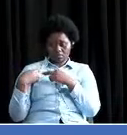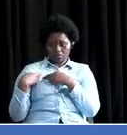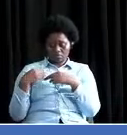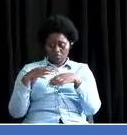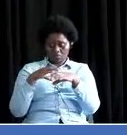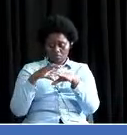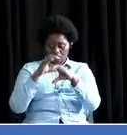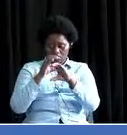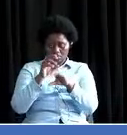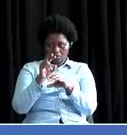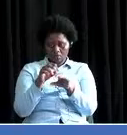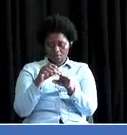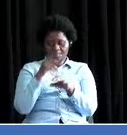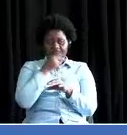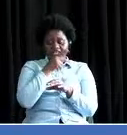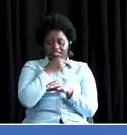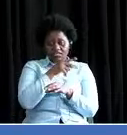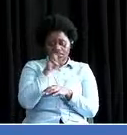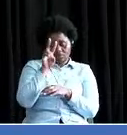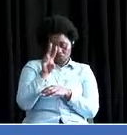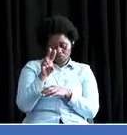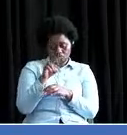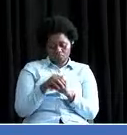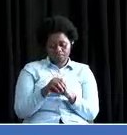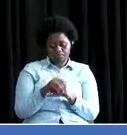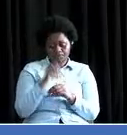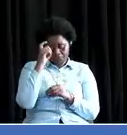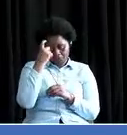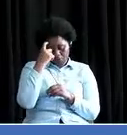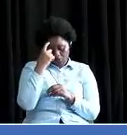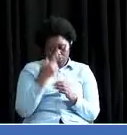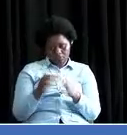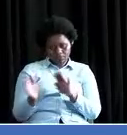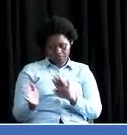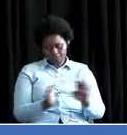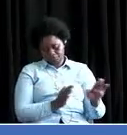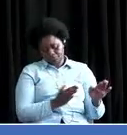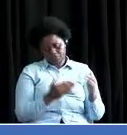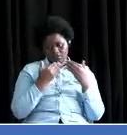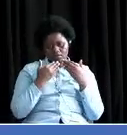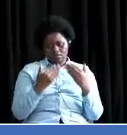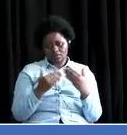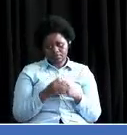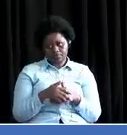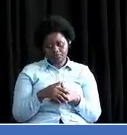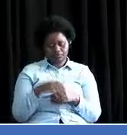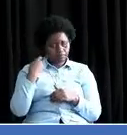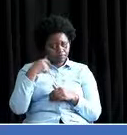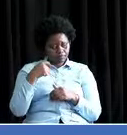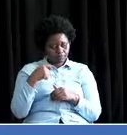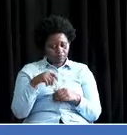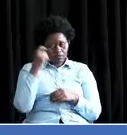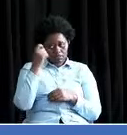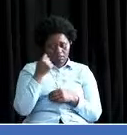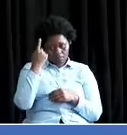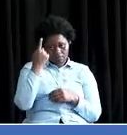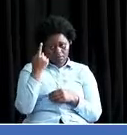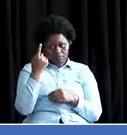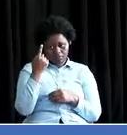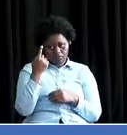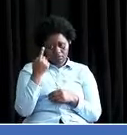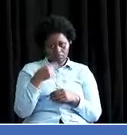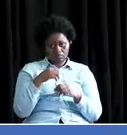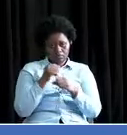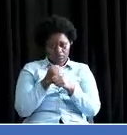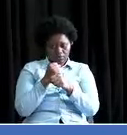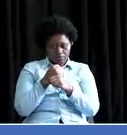ngo-2. That was a point from IFA. Siyabonga. Councillor Isop. Speaker, thank you. Speaker, we understand the predicament you are